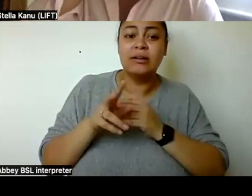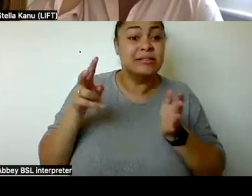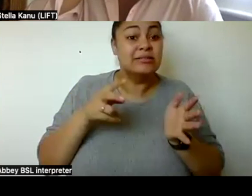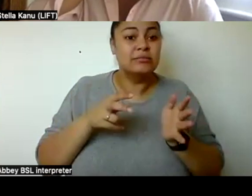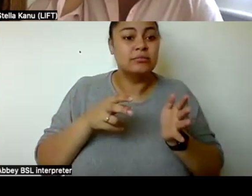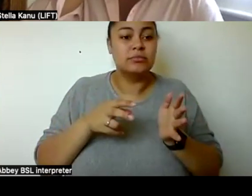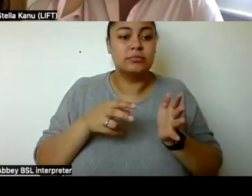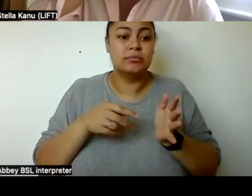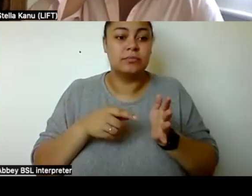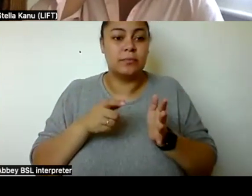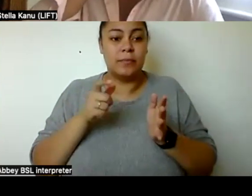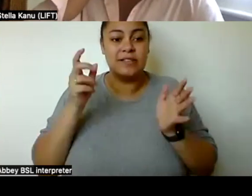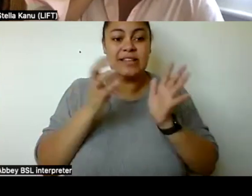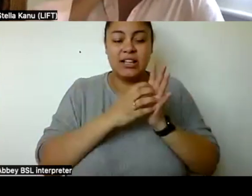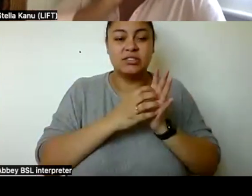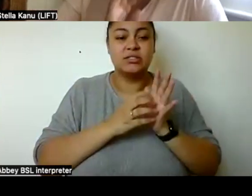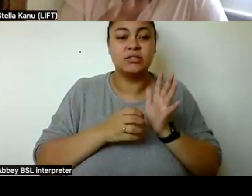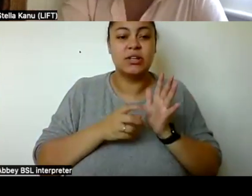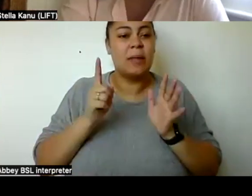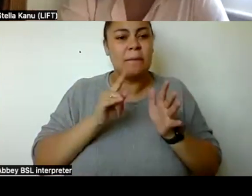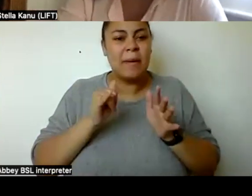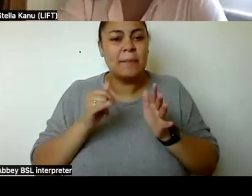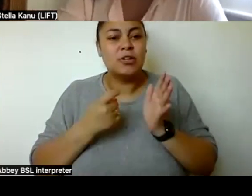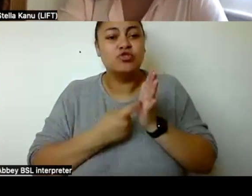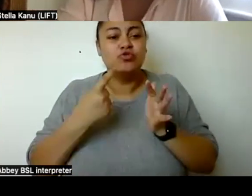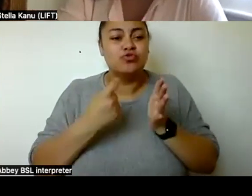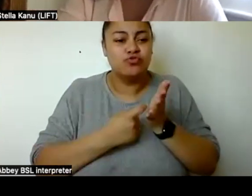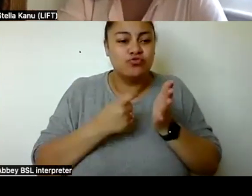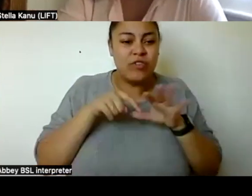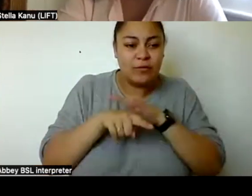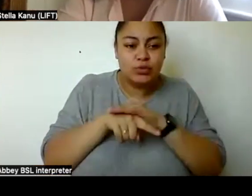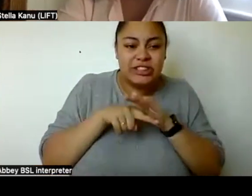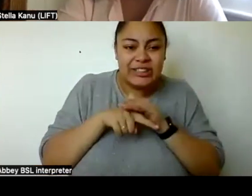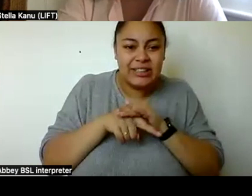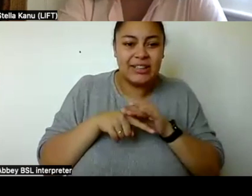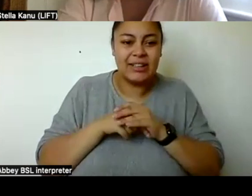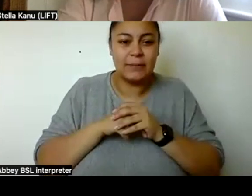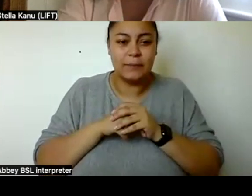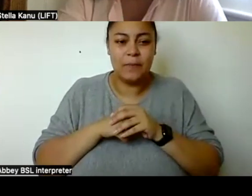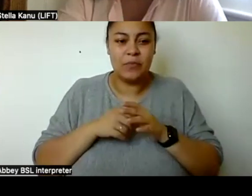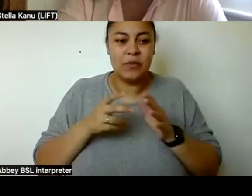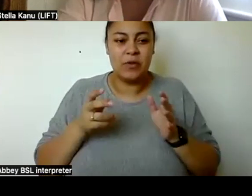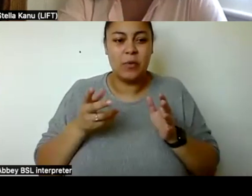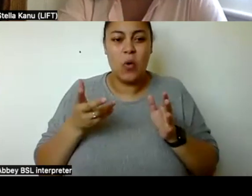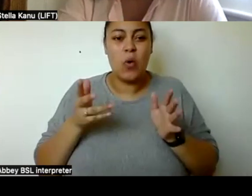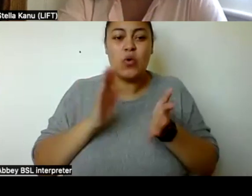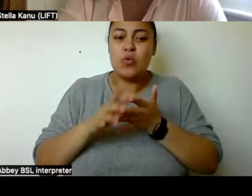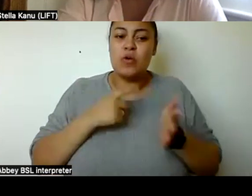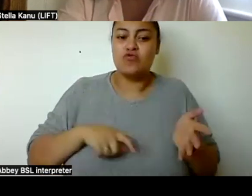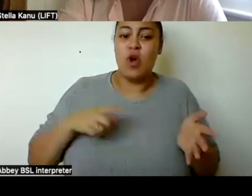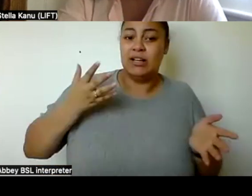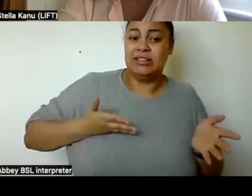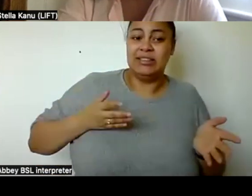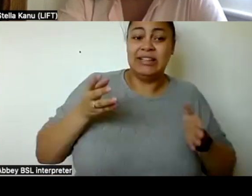status. They may be a refugee, or they may have a human rights case that they're making